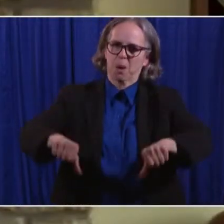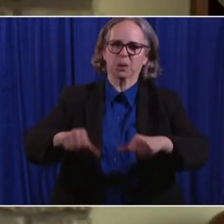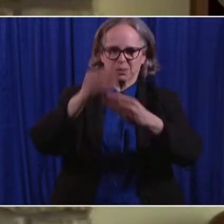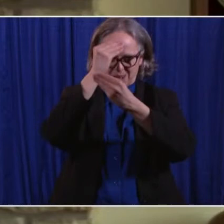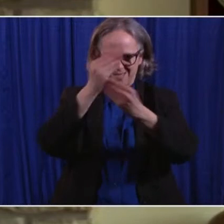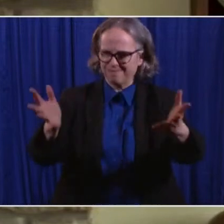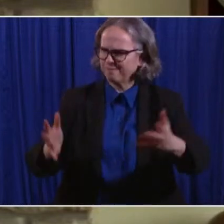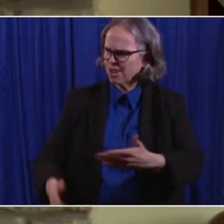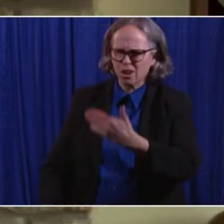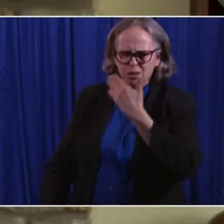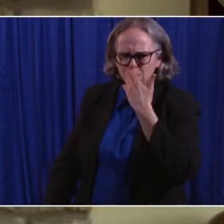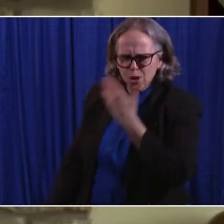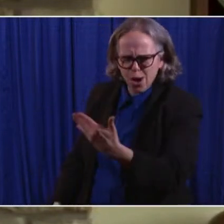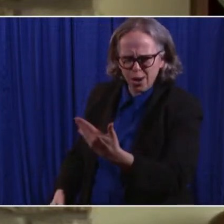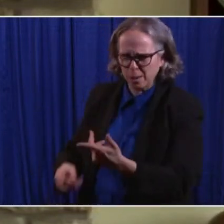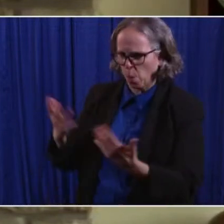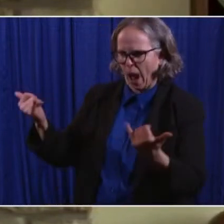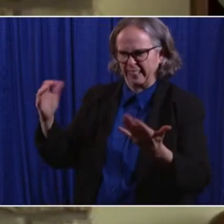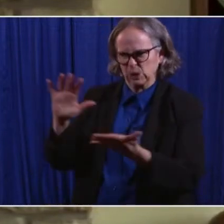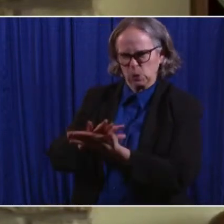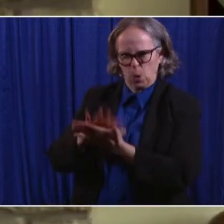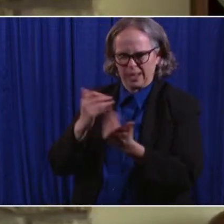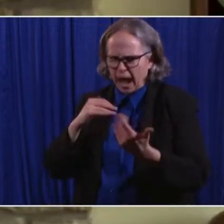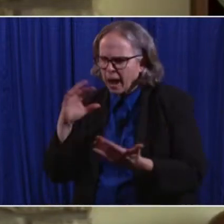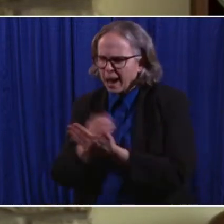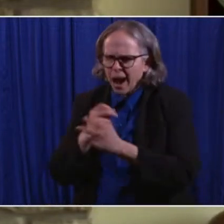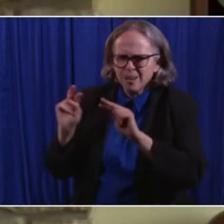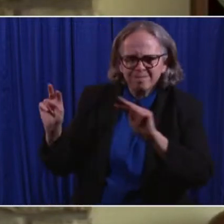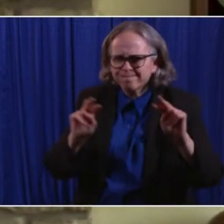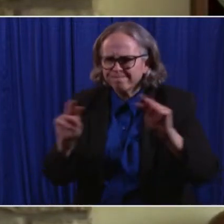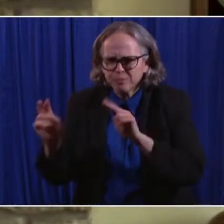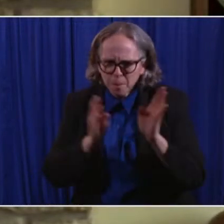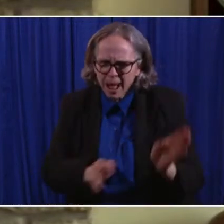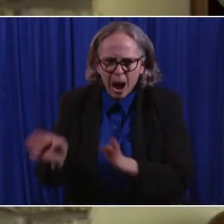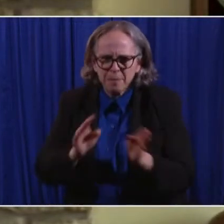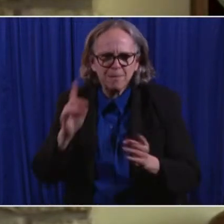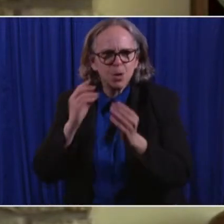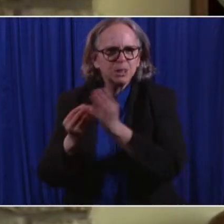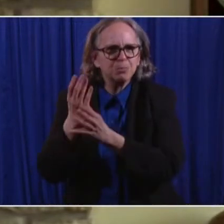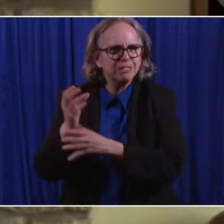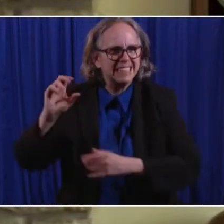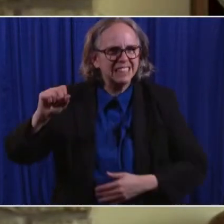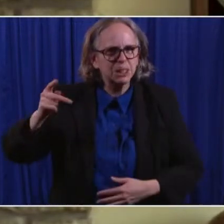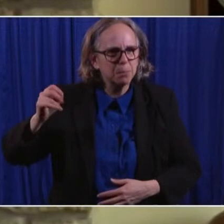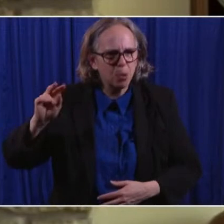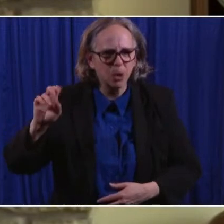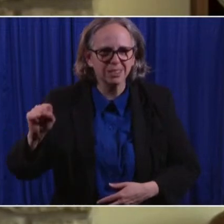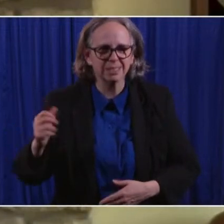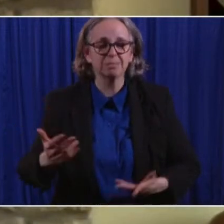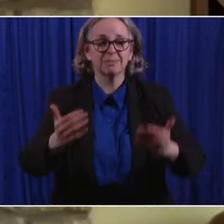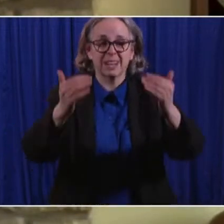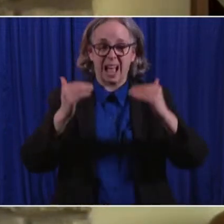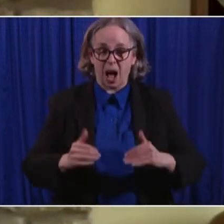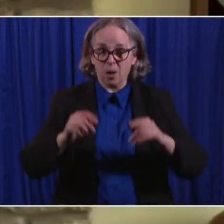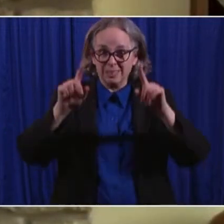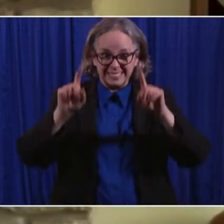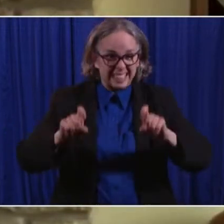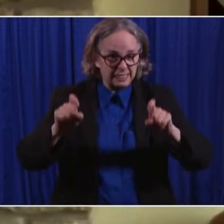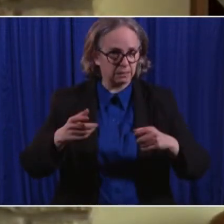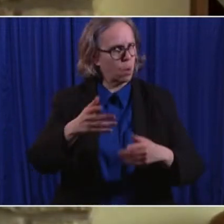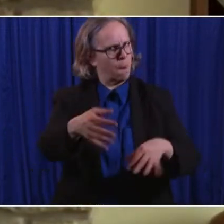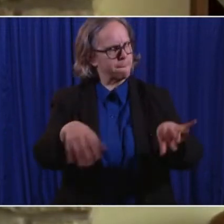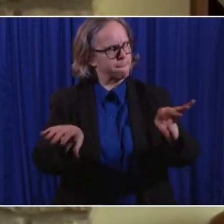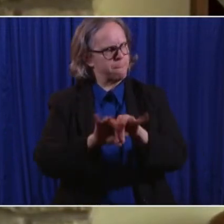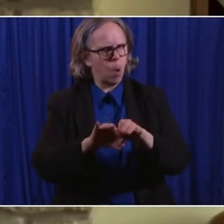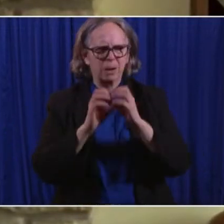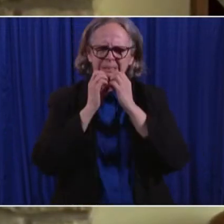that and parents can take a look at that. And we're very happy about that. Testing remains important. We talk now about vaccinations